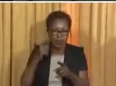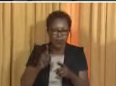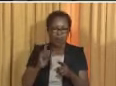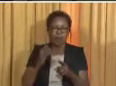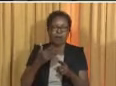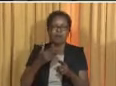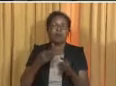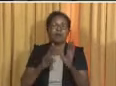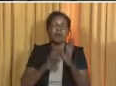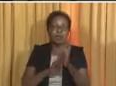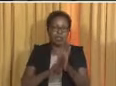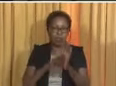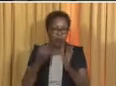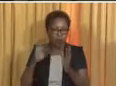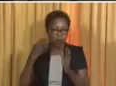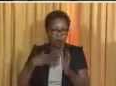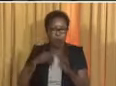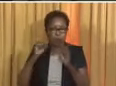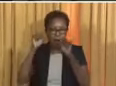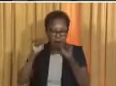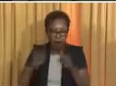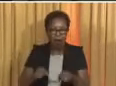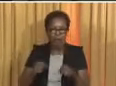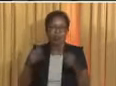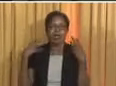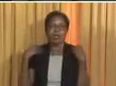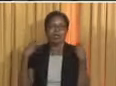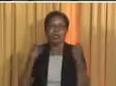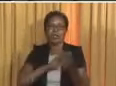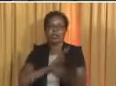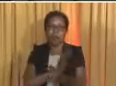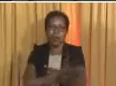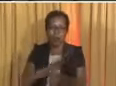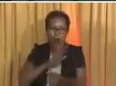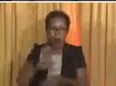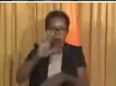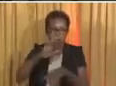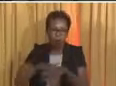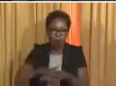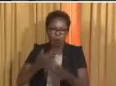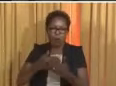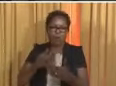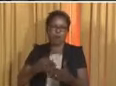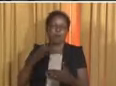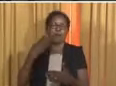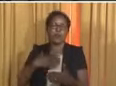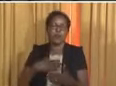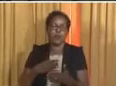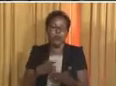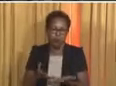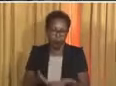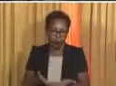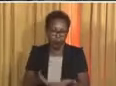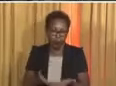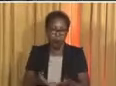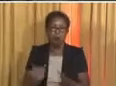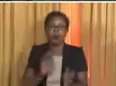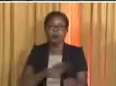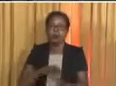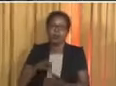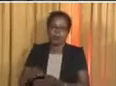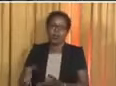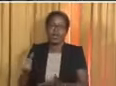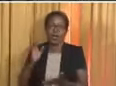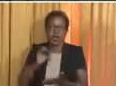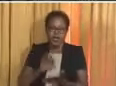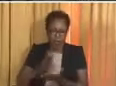people and he can exercise delegated power on their behalf. Furthermore, it is a fundamental right of the Kenyan people